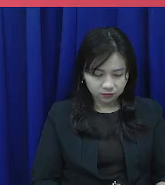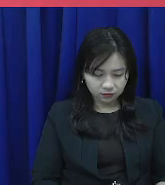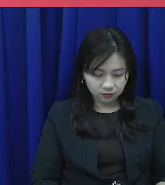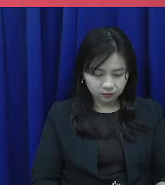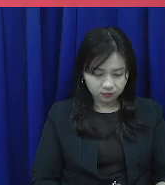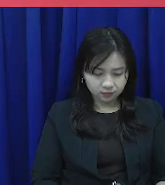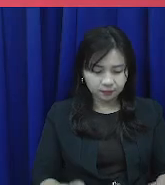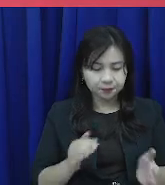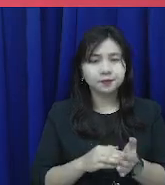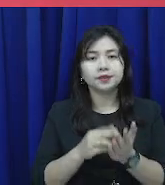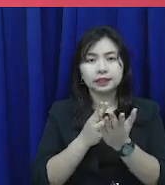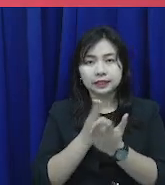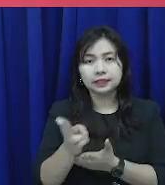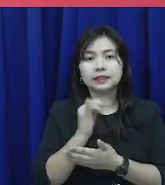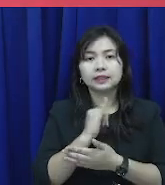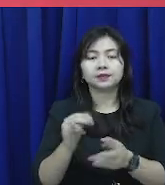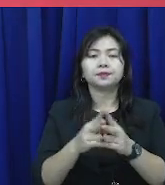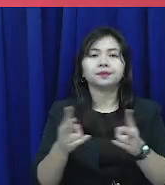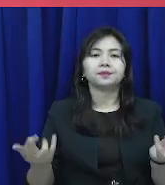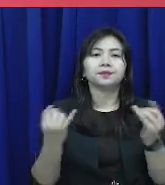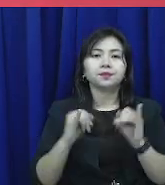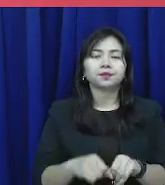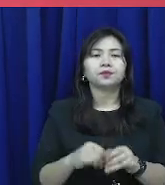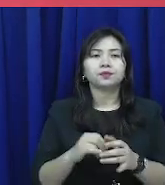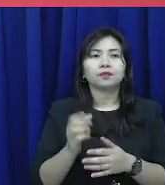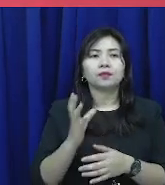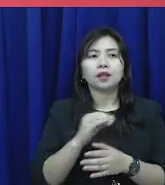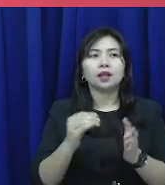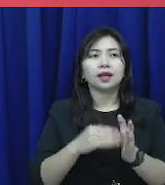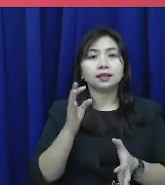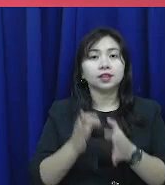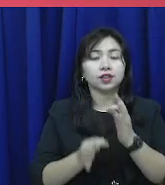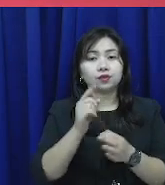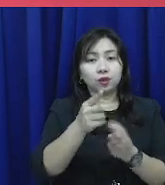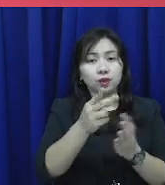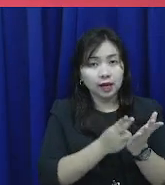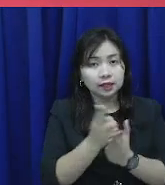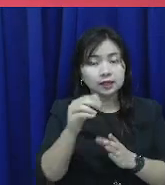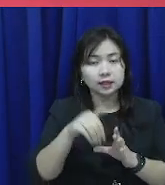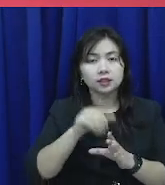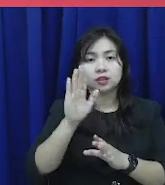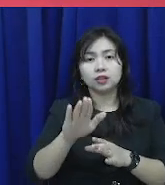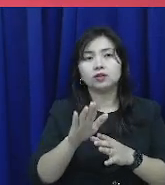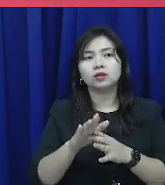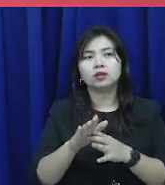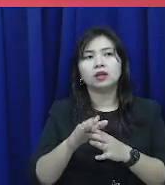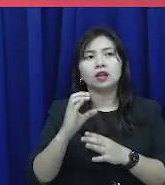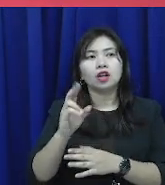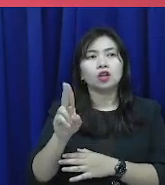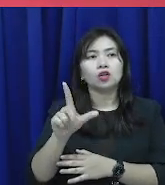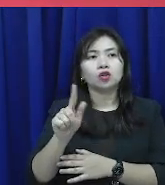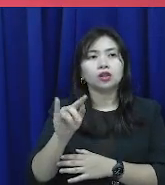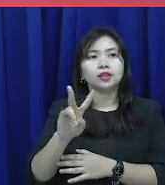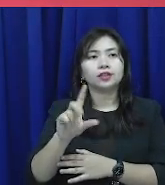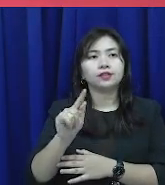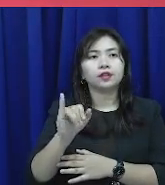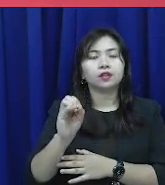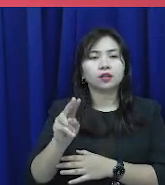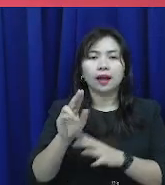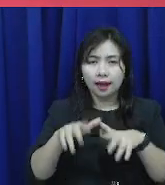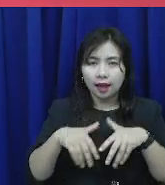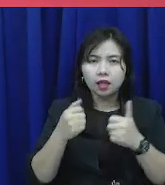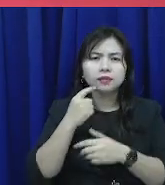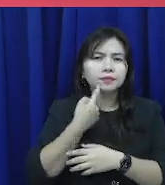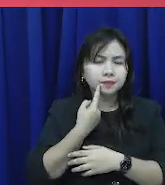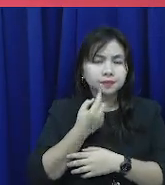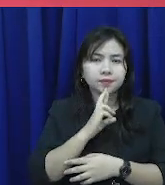to cultivation because ang kasunod na tanongan if you're honest on your cultivation how serious are you with your